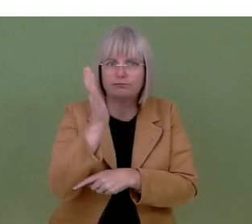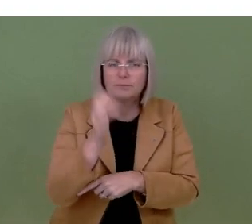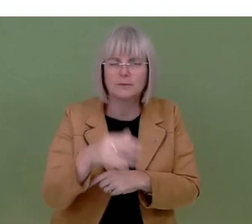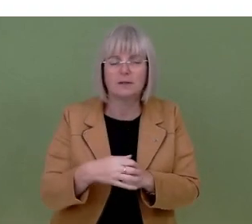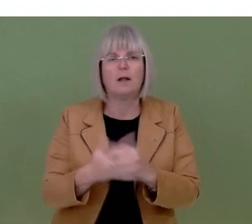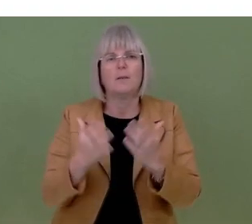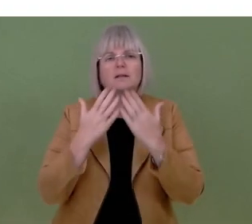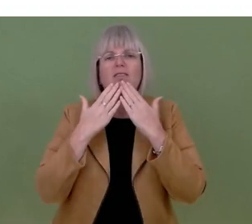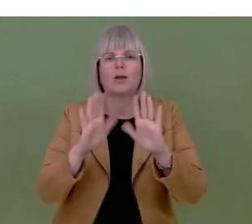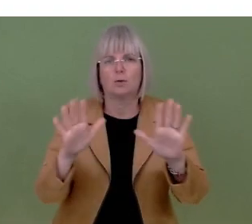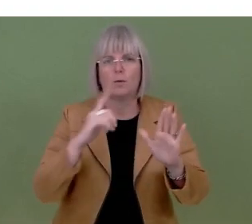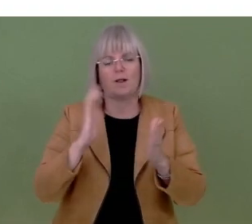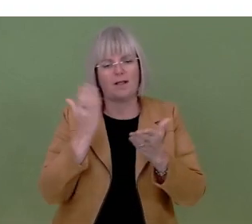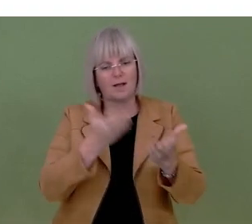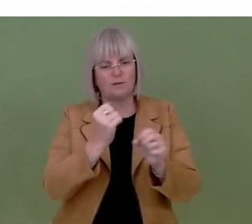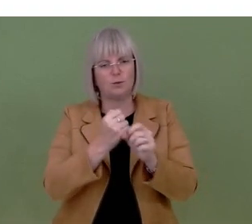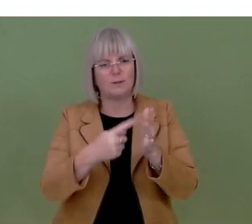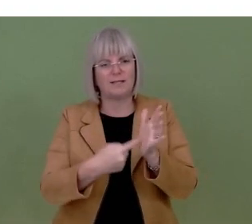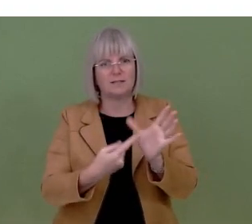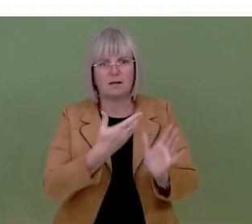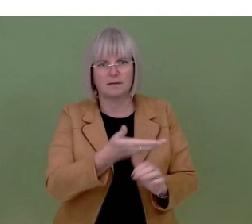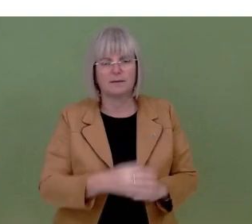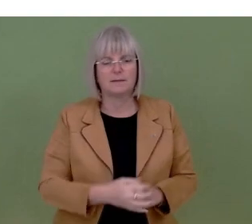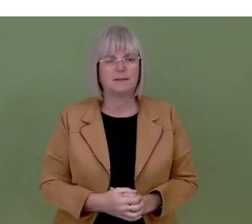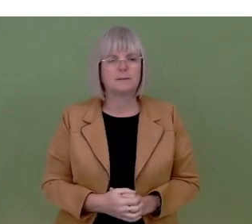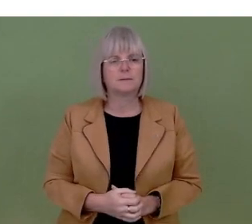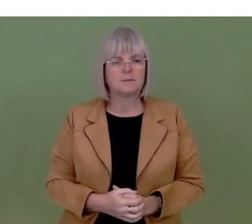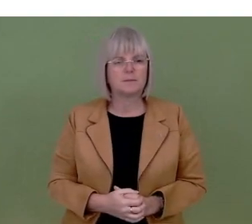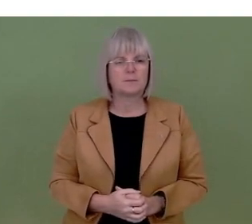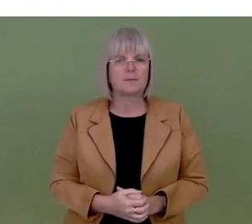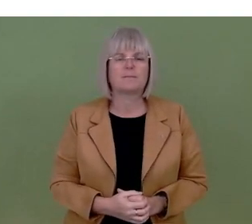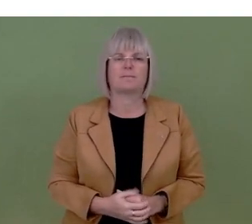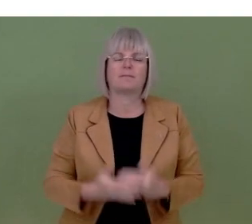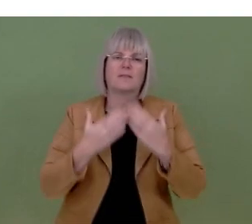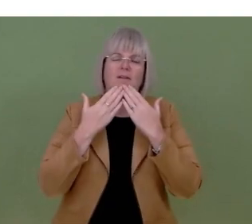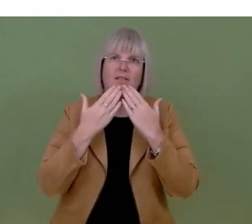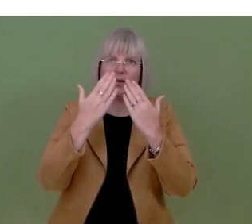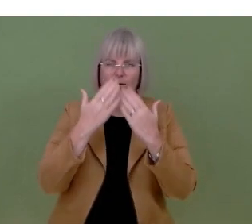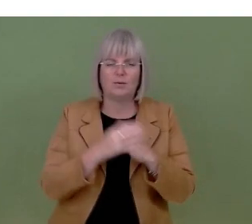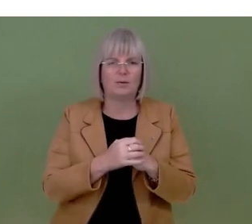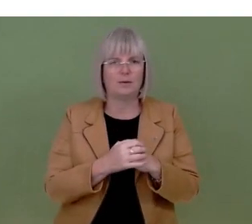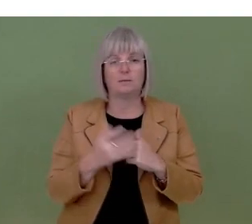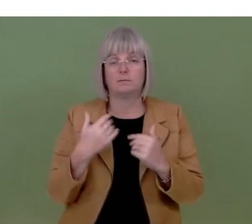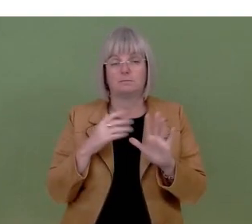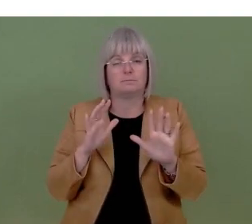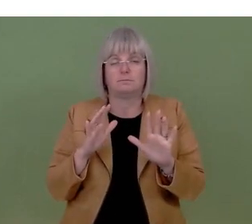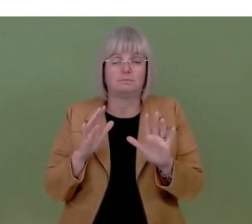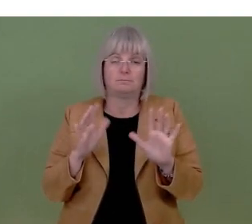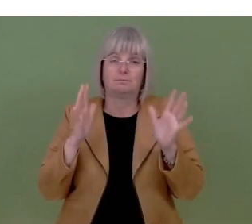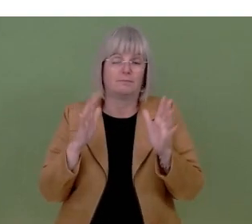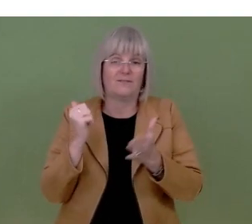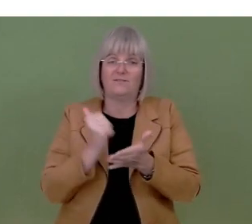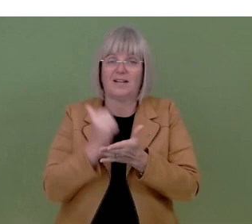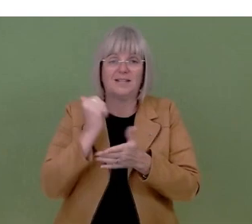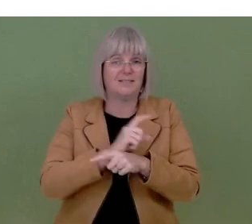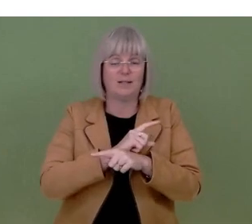I'll hand over to you now, Gita. Thanks, Adrian. So just to echo my thanks to everyone for what's been an absolutely fantastic week. But I think